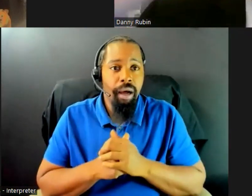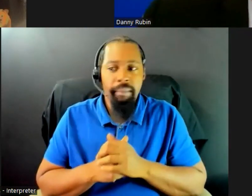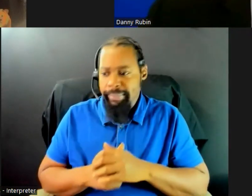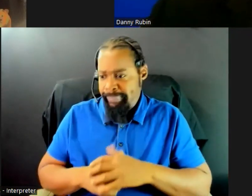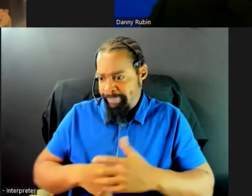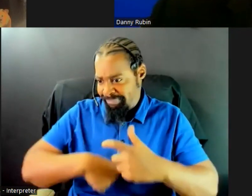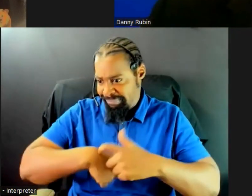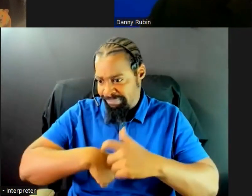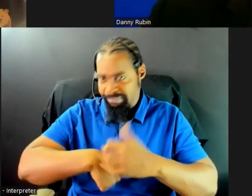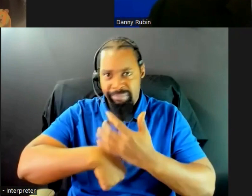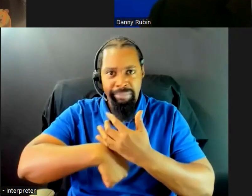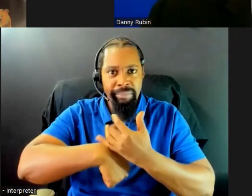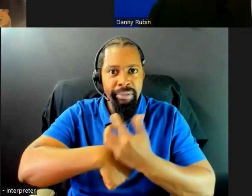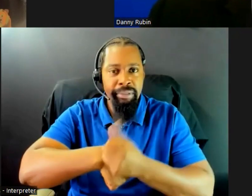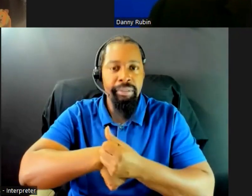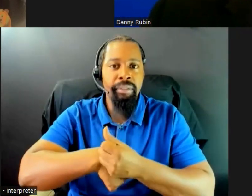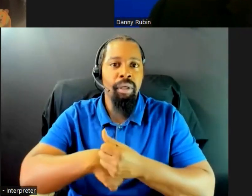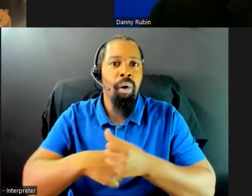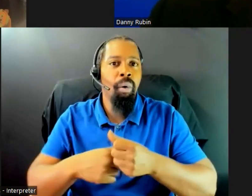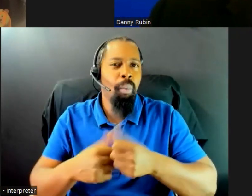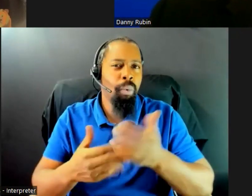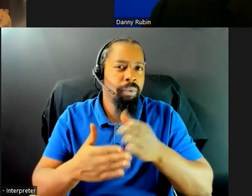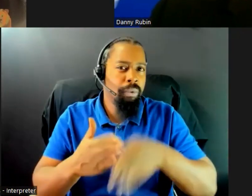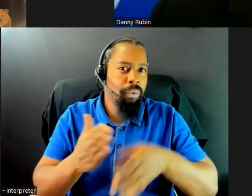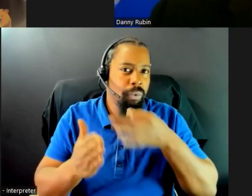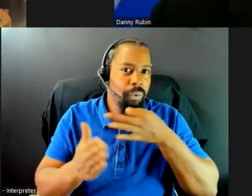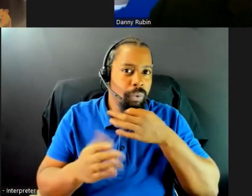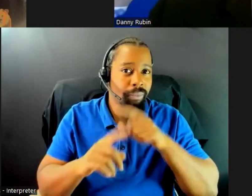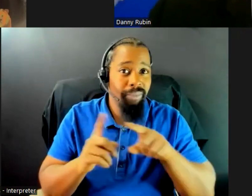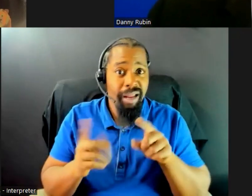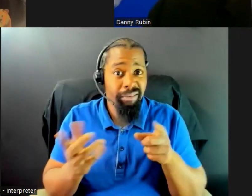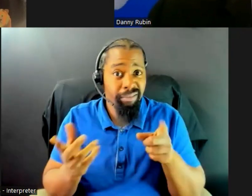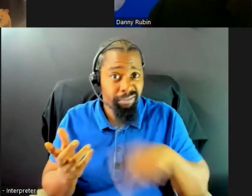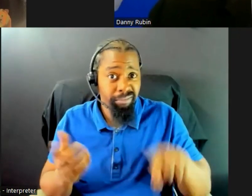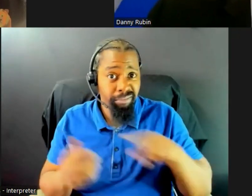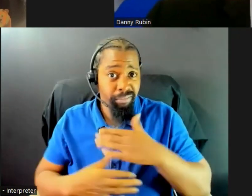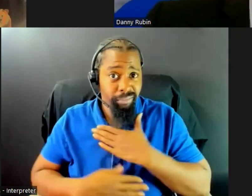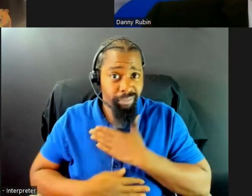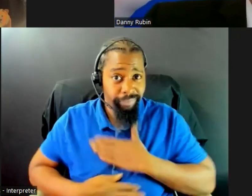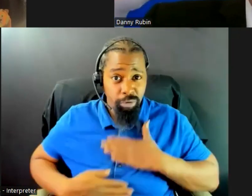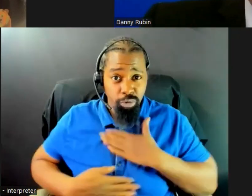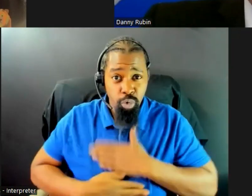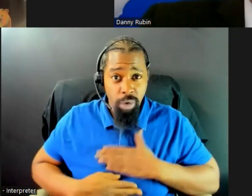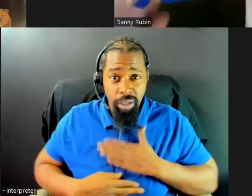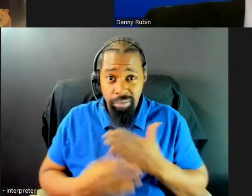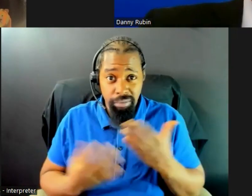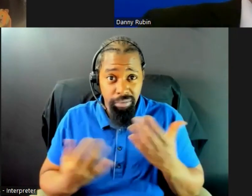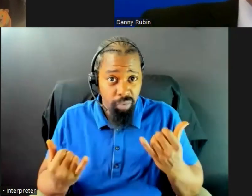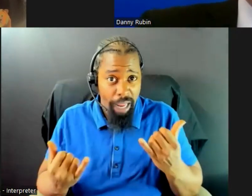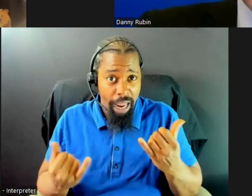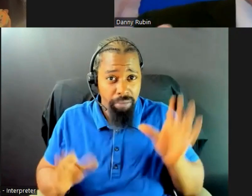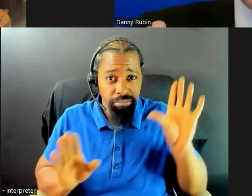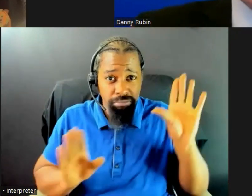But students, teachers, has this been an unbelievable conversation? I mean, can I see some hands? Like, wow.